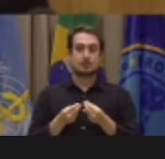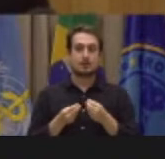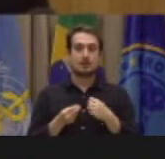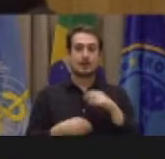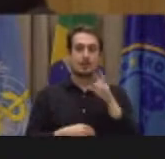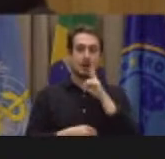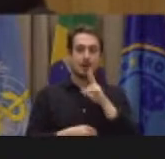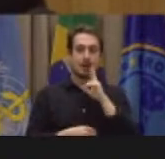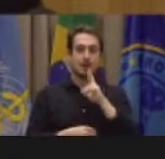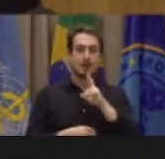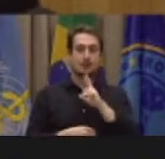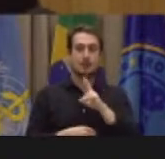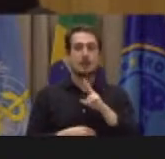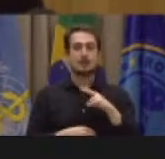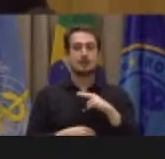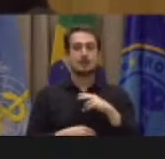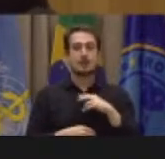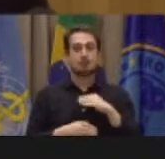we won't have